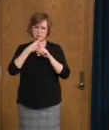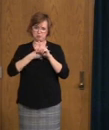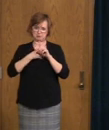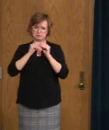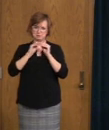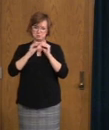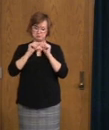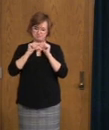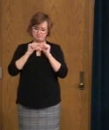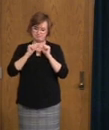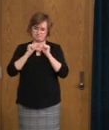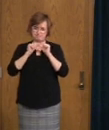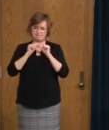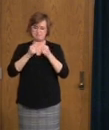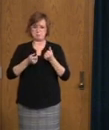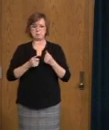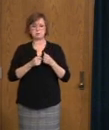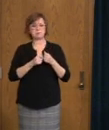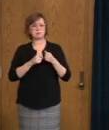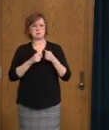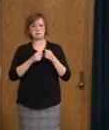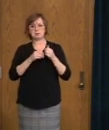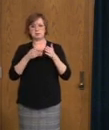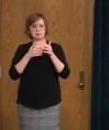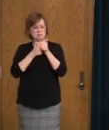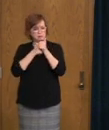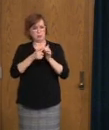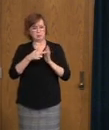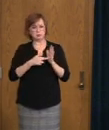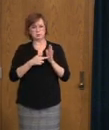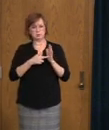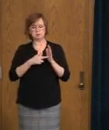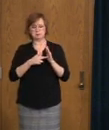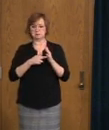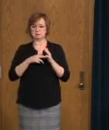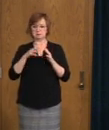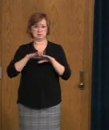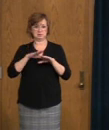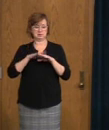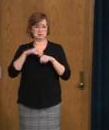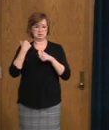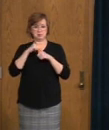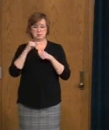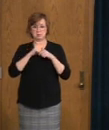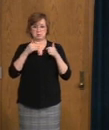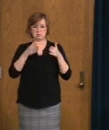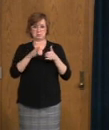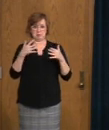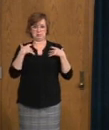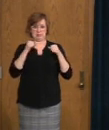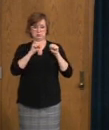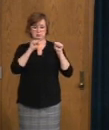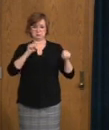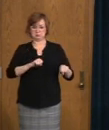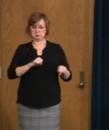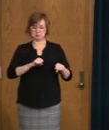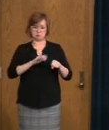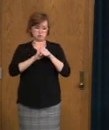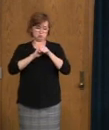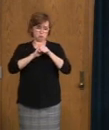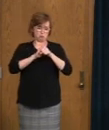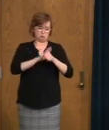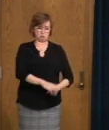is being delivered. It's also critical for the public to know that our system is still severely strained. We will still need help from the people of this